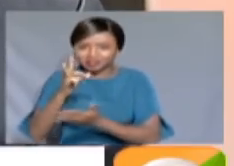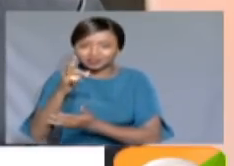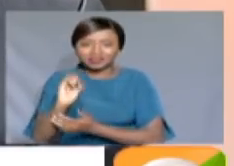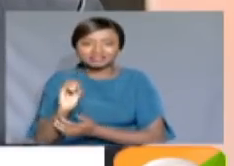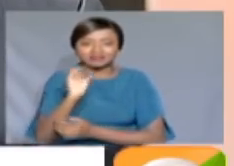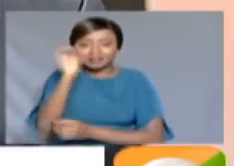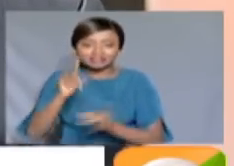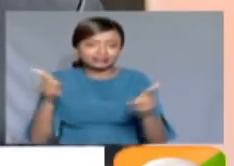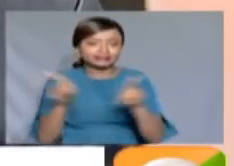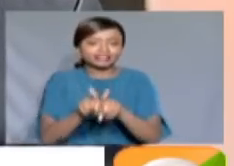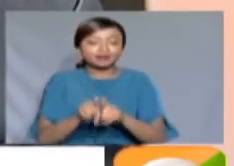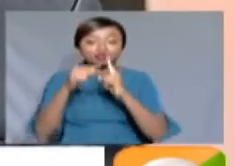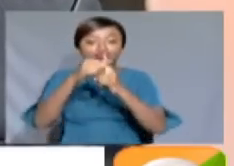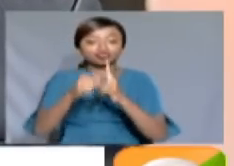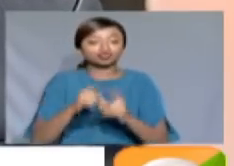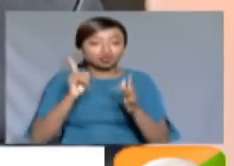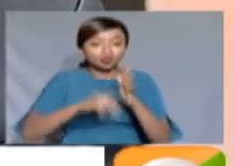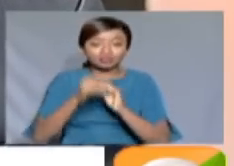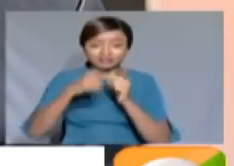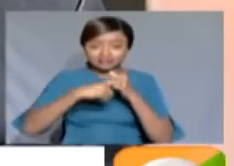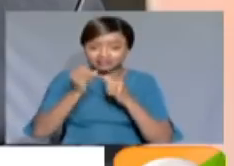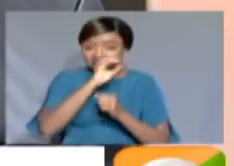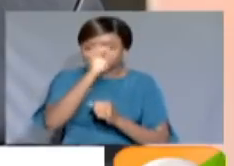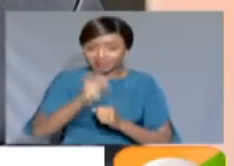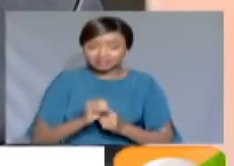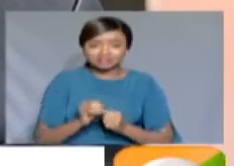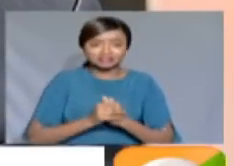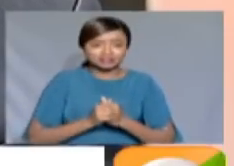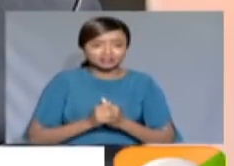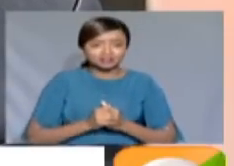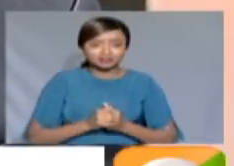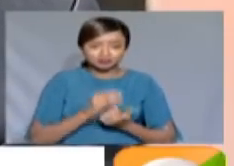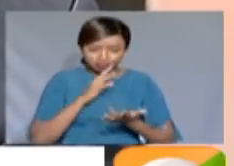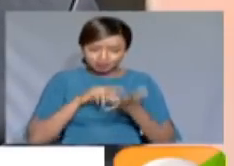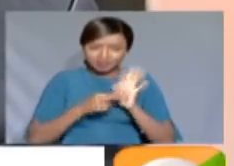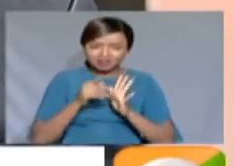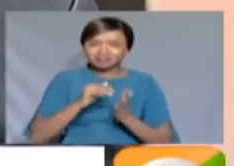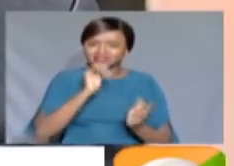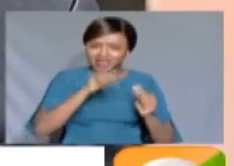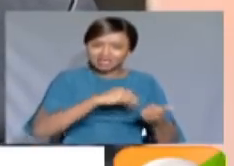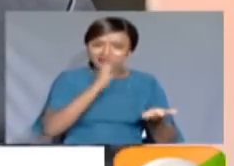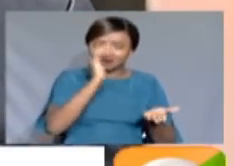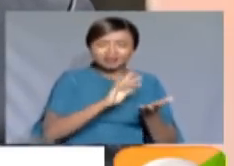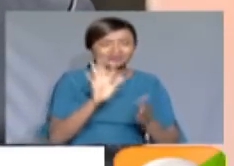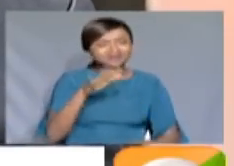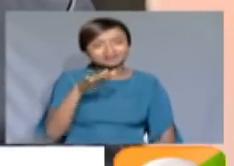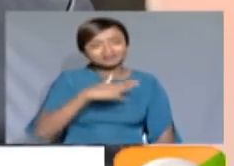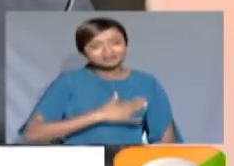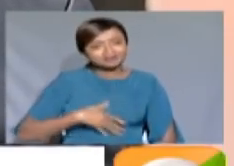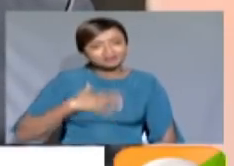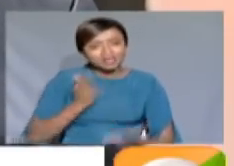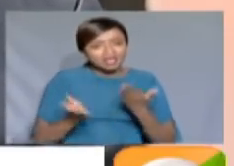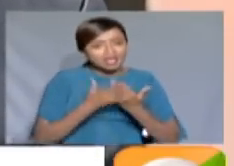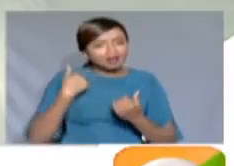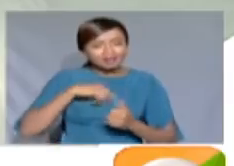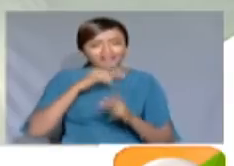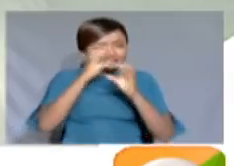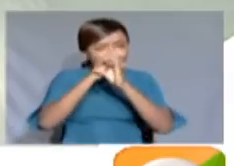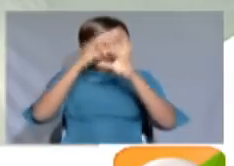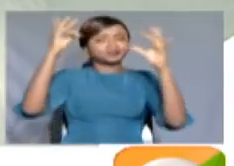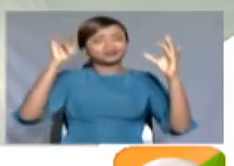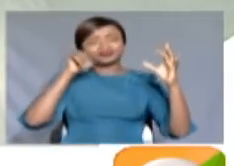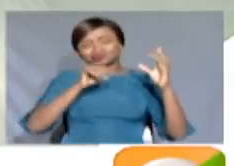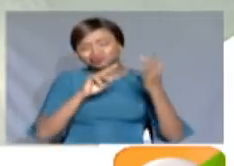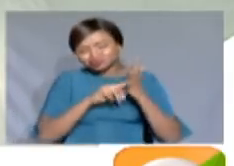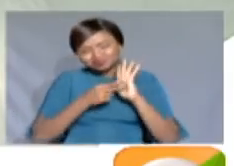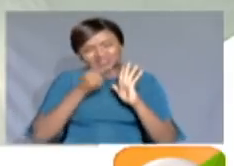1.5, sometimes even 2. That can be reduced to less than an hour. Engineer, just help us visualize what you're